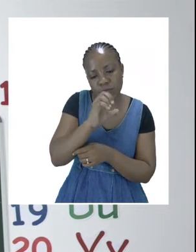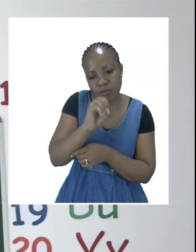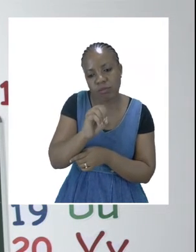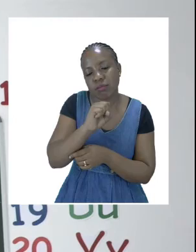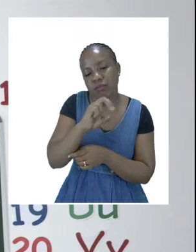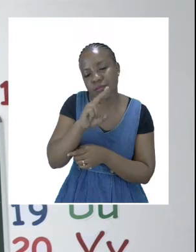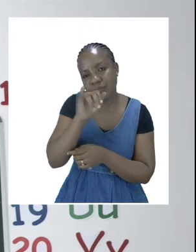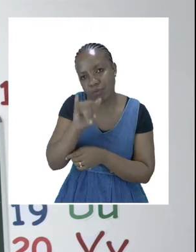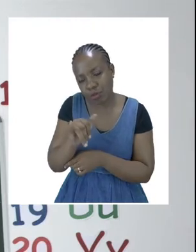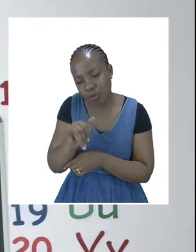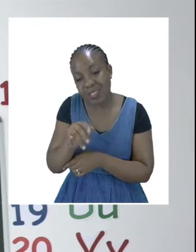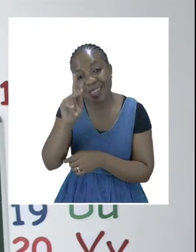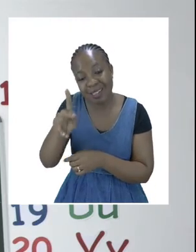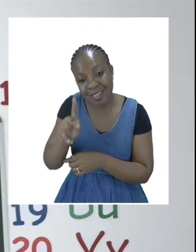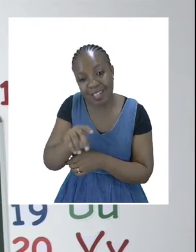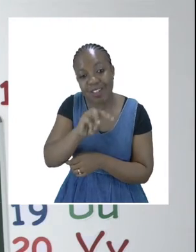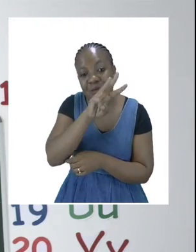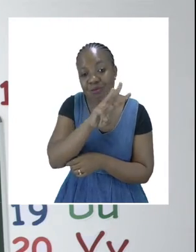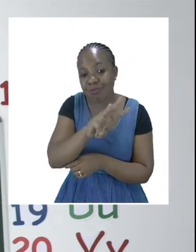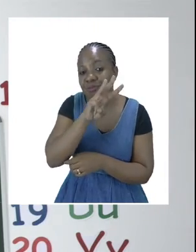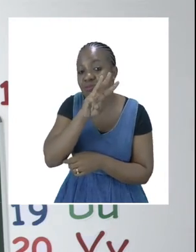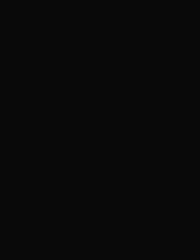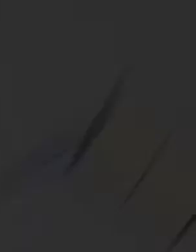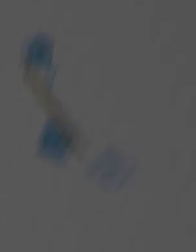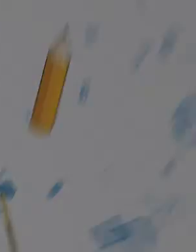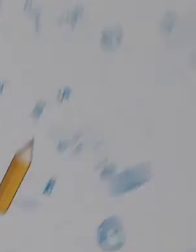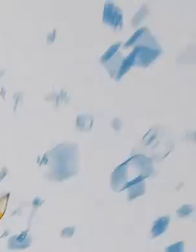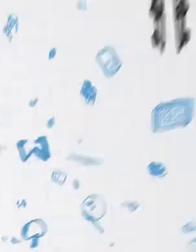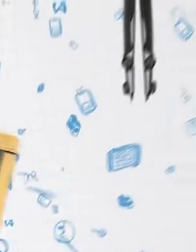our website, Zoshi Online.